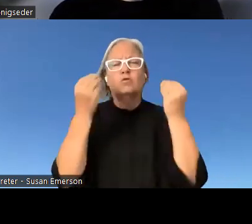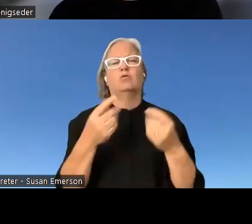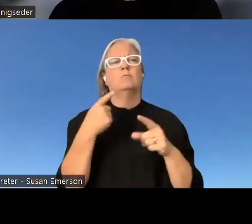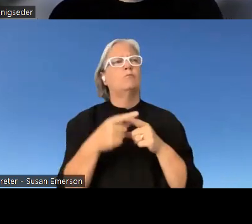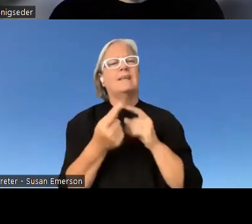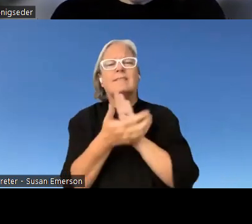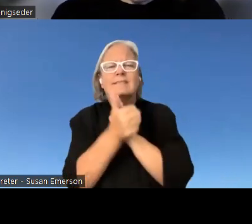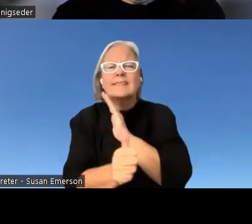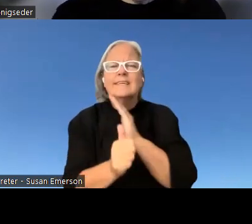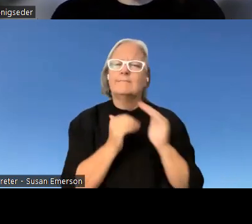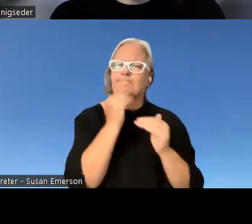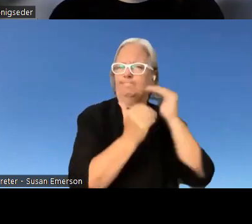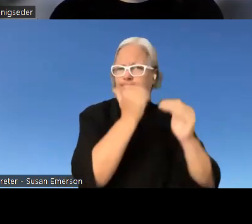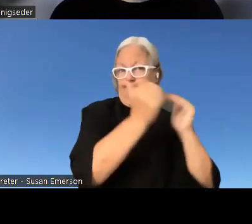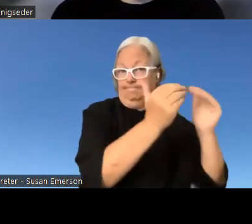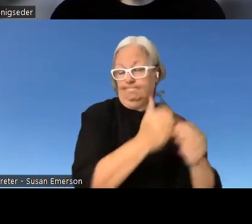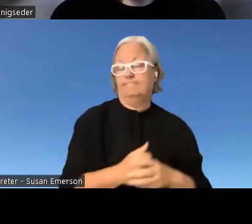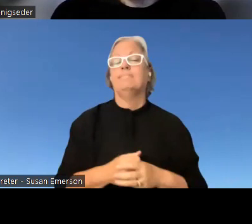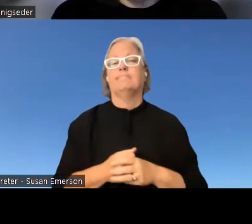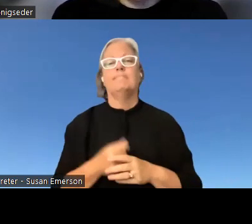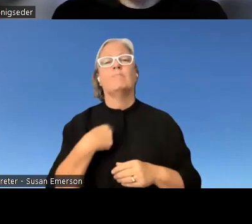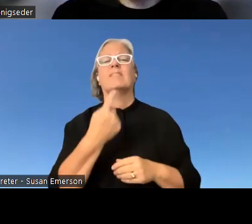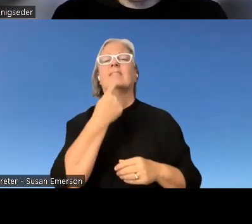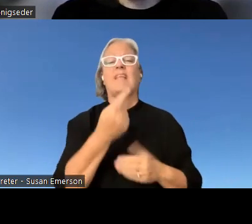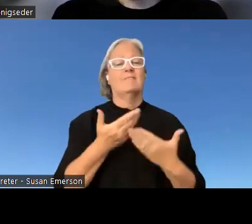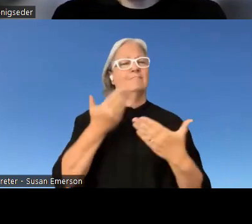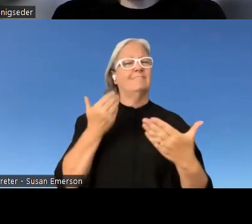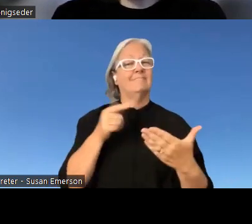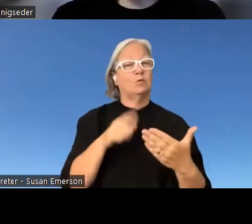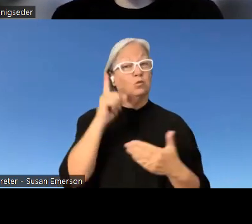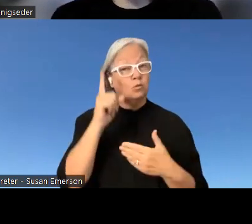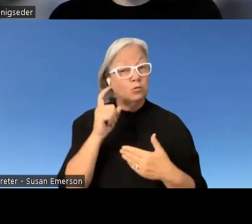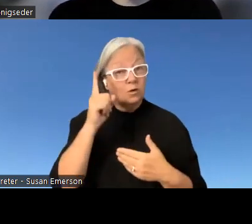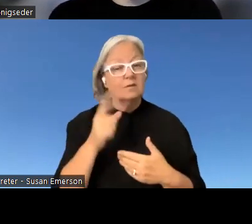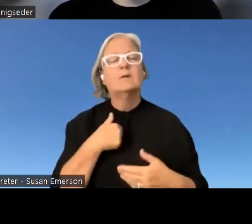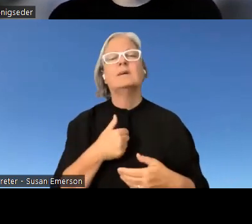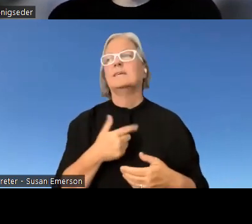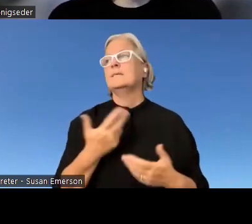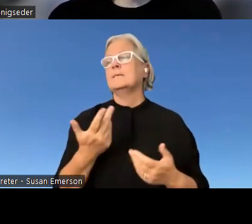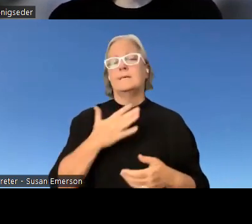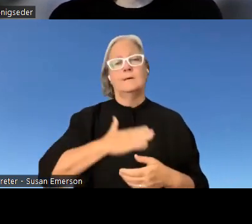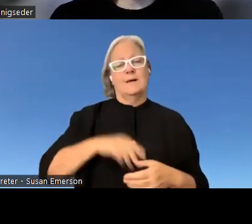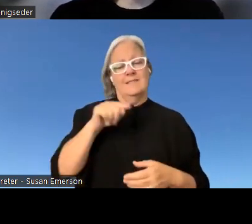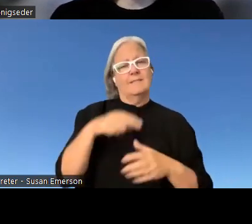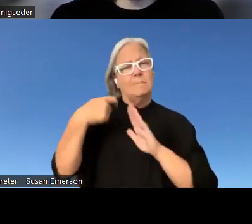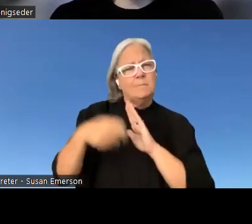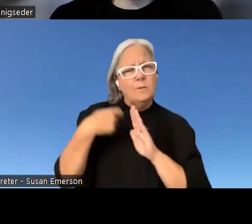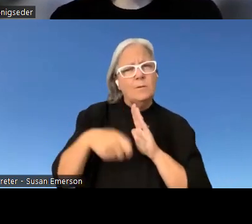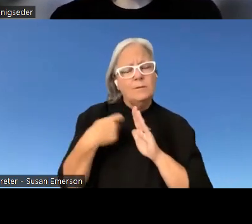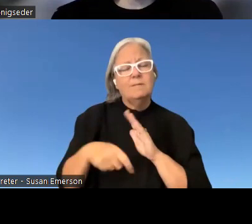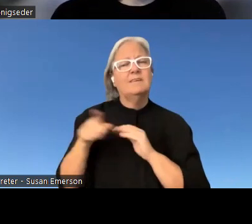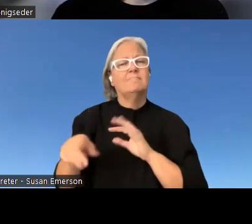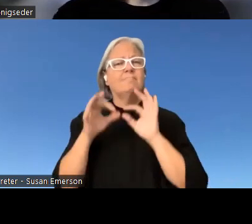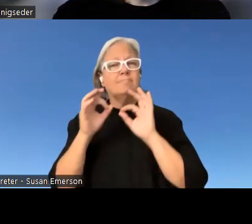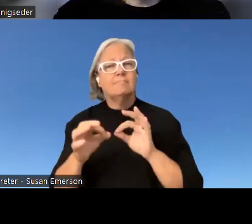As I mentioned already in the beginning, we're not only seeking for projects that have an impact when it